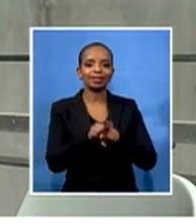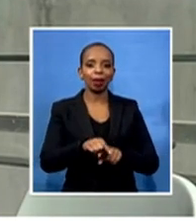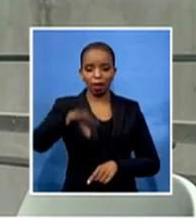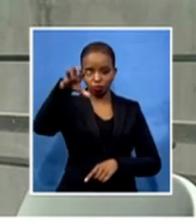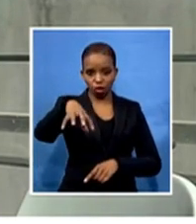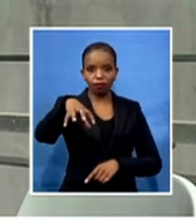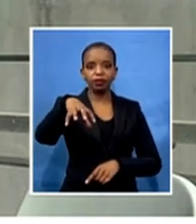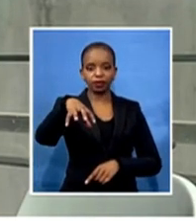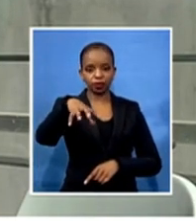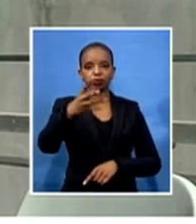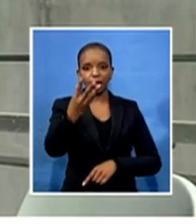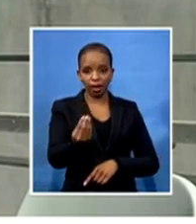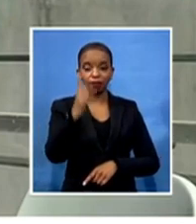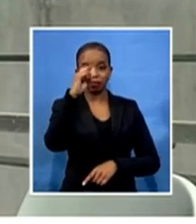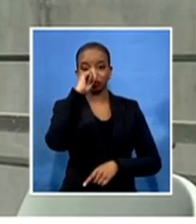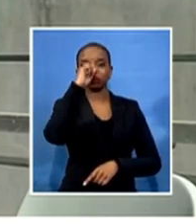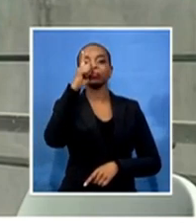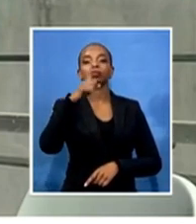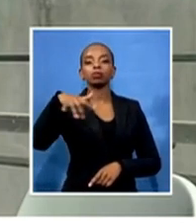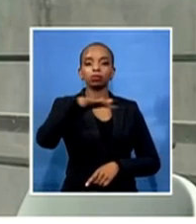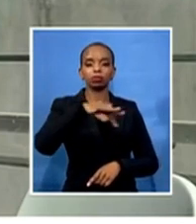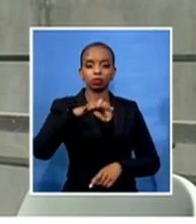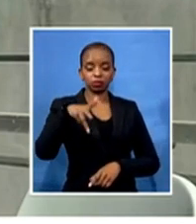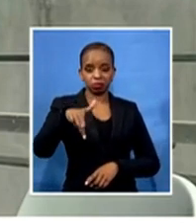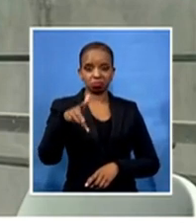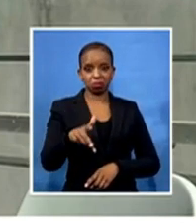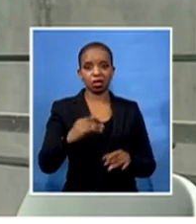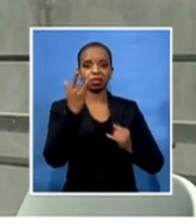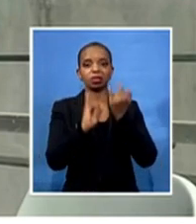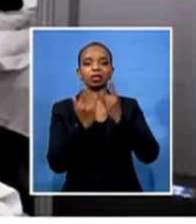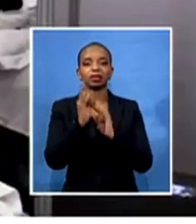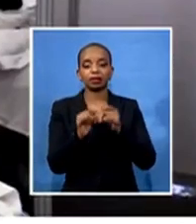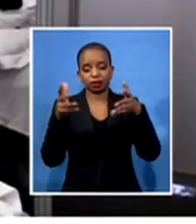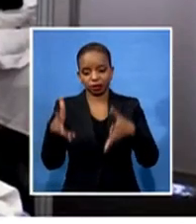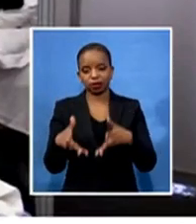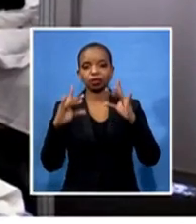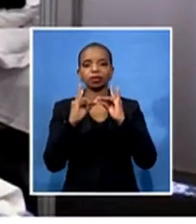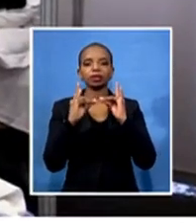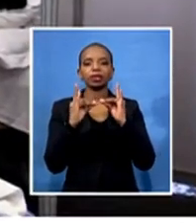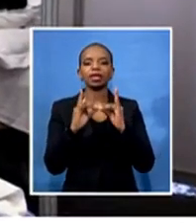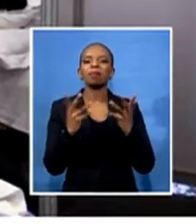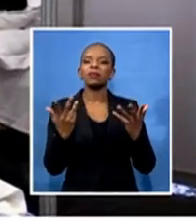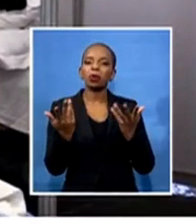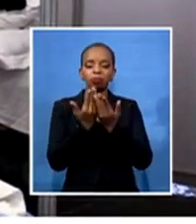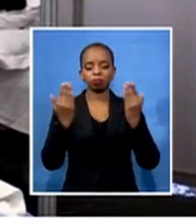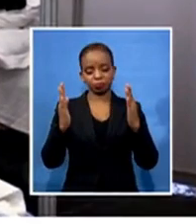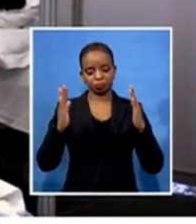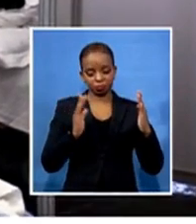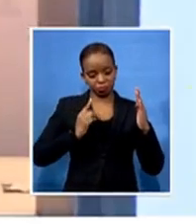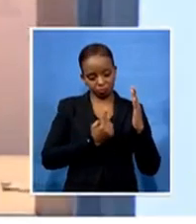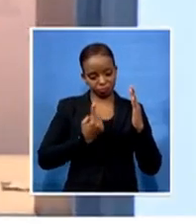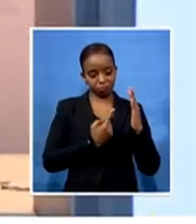have in the city as a stadium, but also as an isolation and quarantine facility. With nothing but time on your